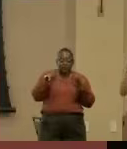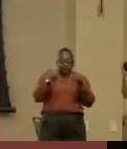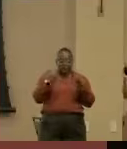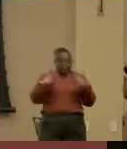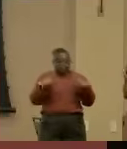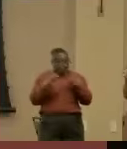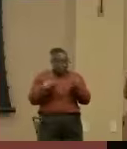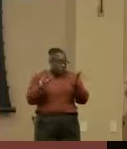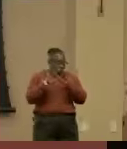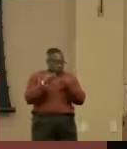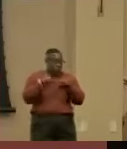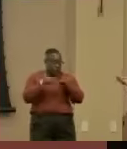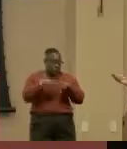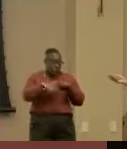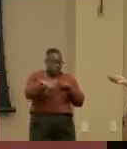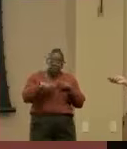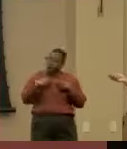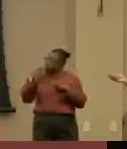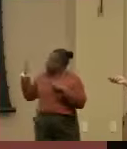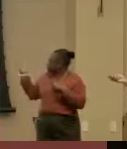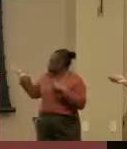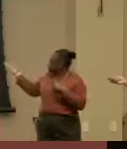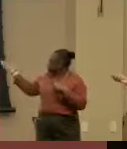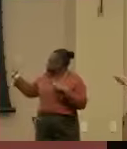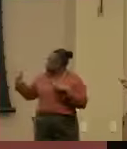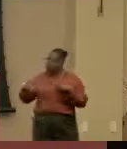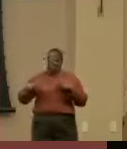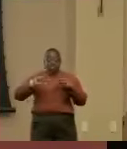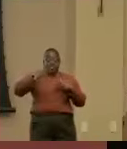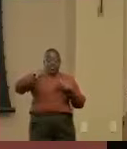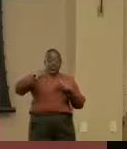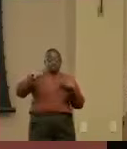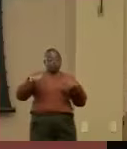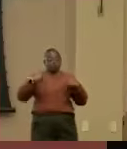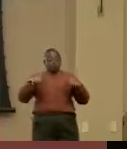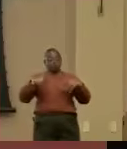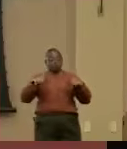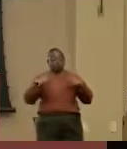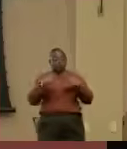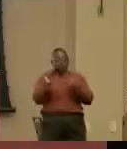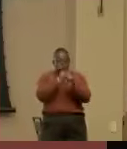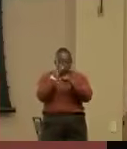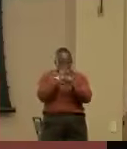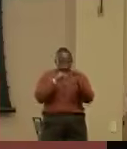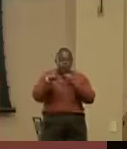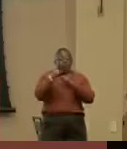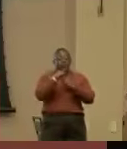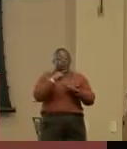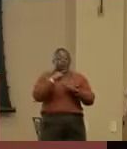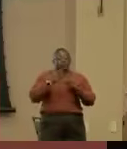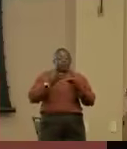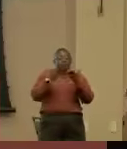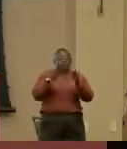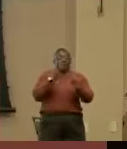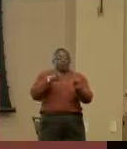matters for the entirety of pregnancy. And then we have these scary medications down below that we really recommend patients to